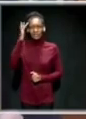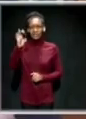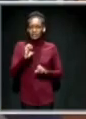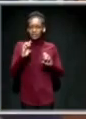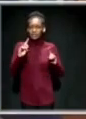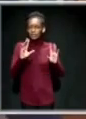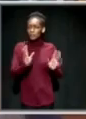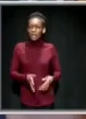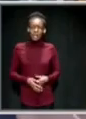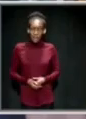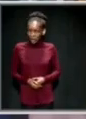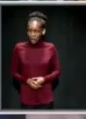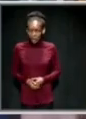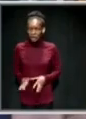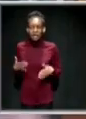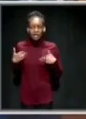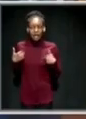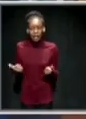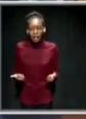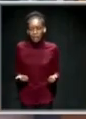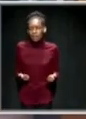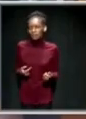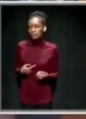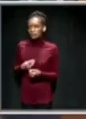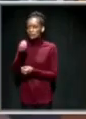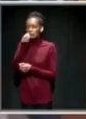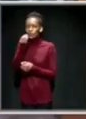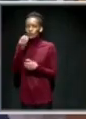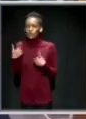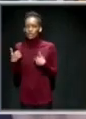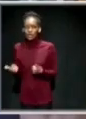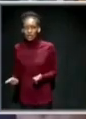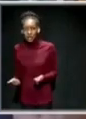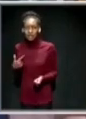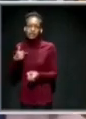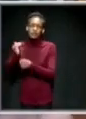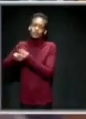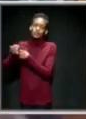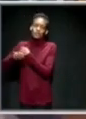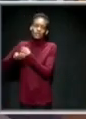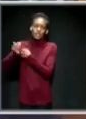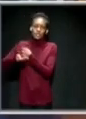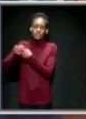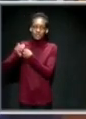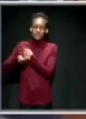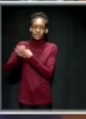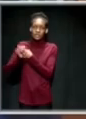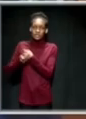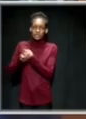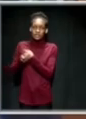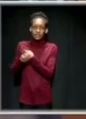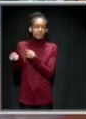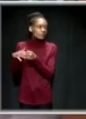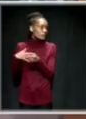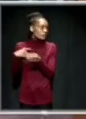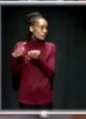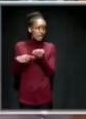but also in health, in nutrition, and in protection. It's really about